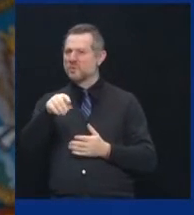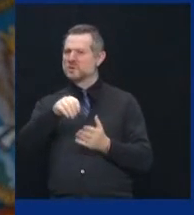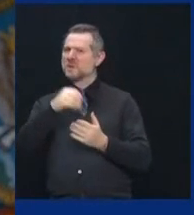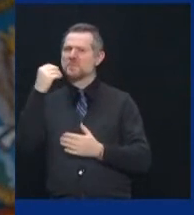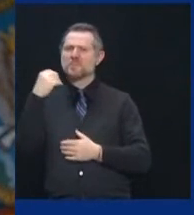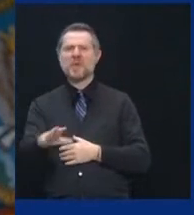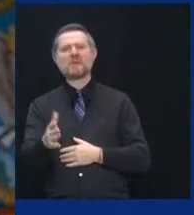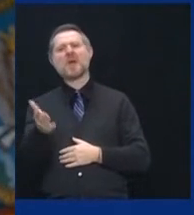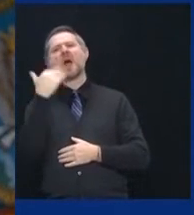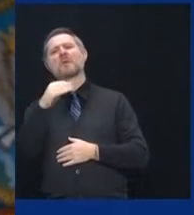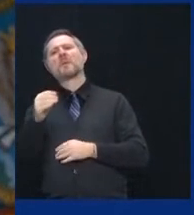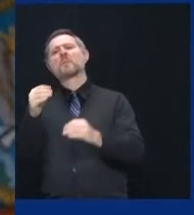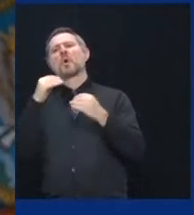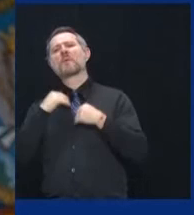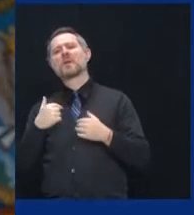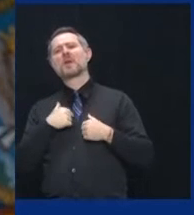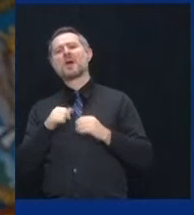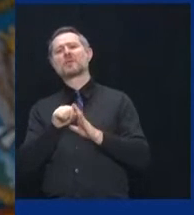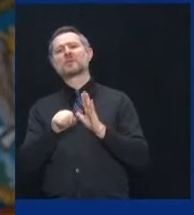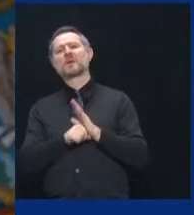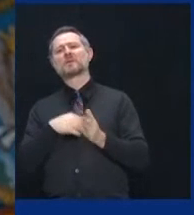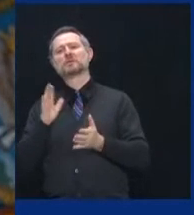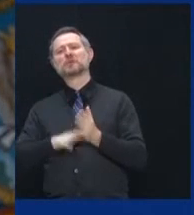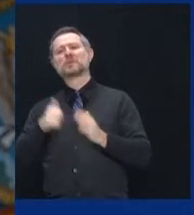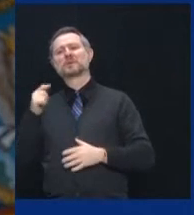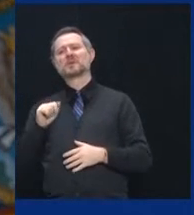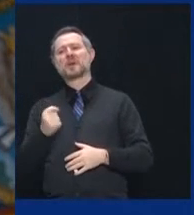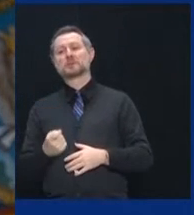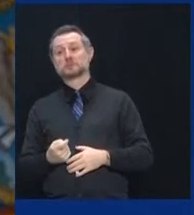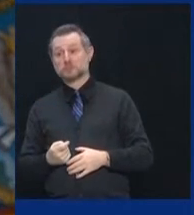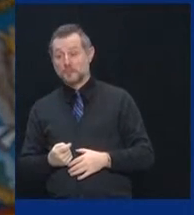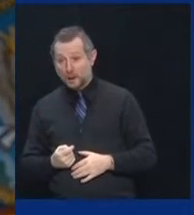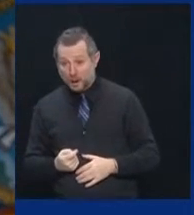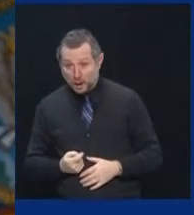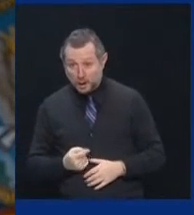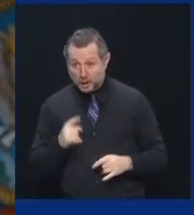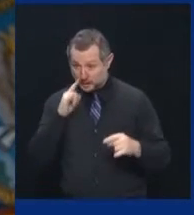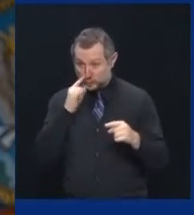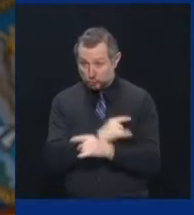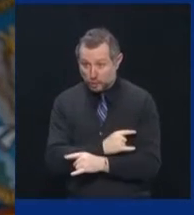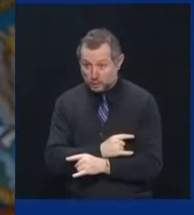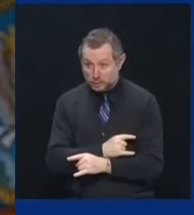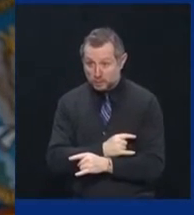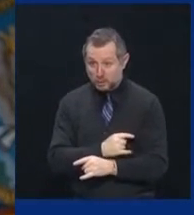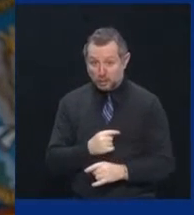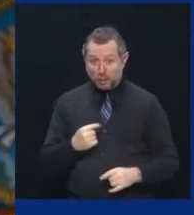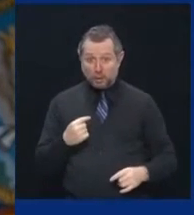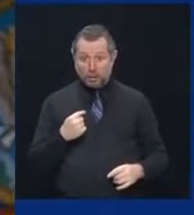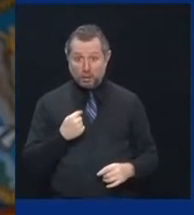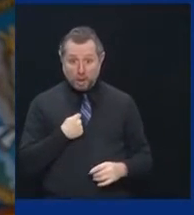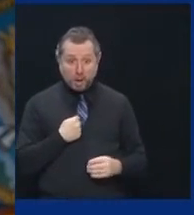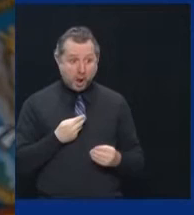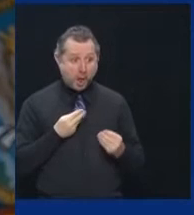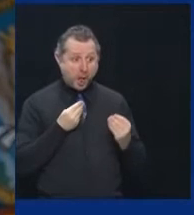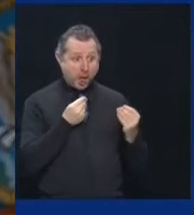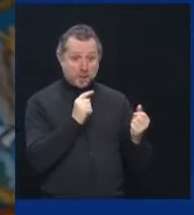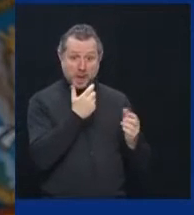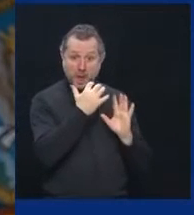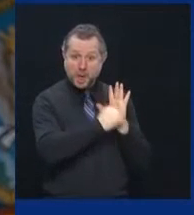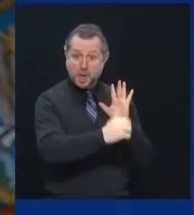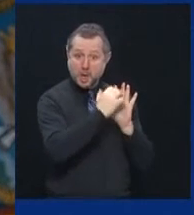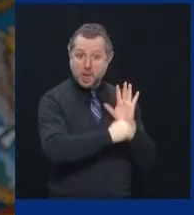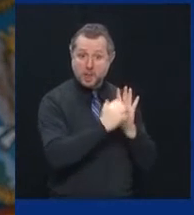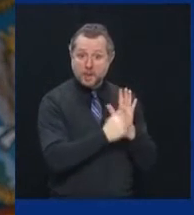their lower tax states. The infuriating irony is that New York subsidizes